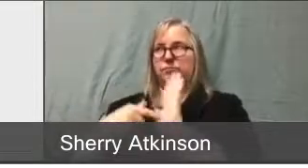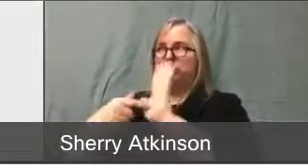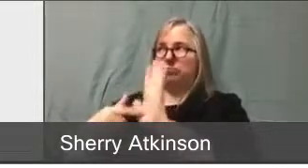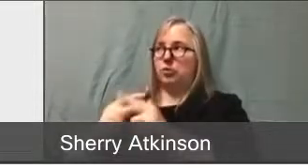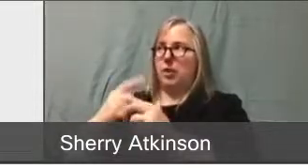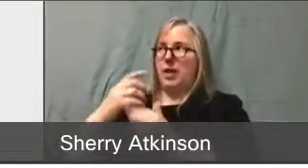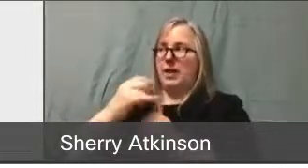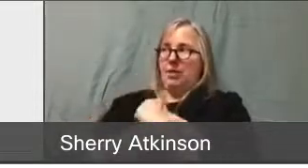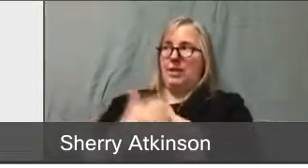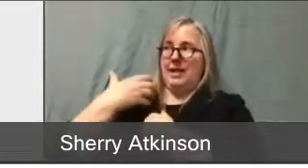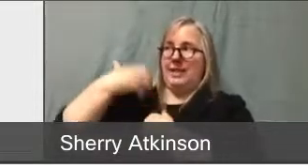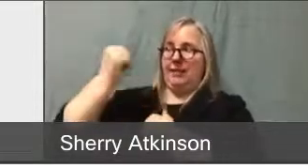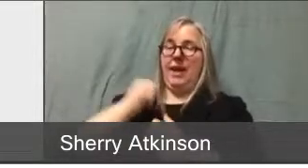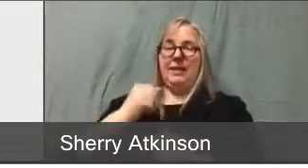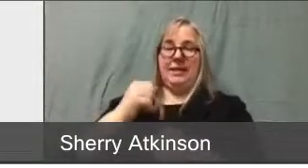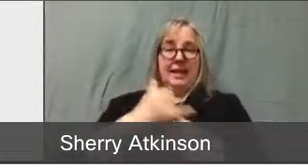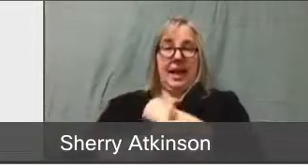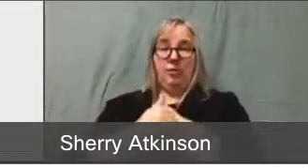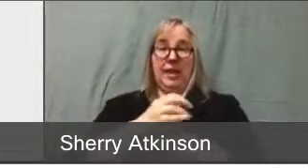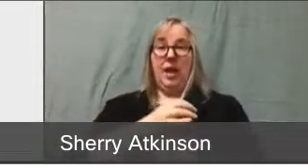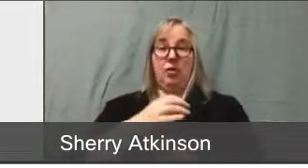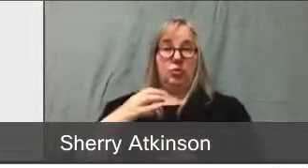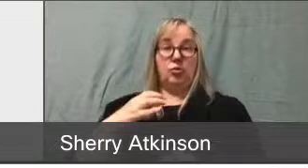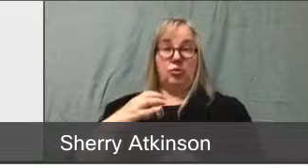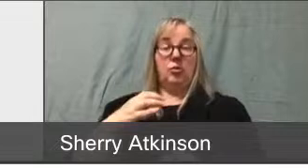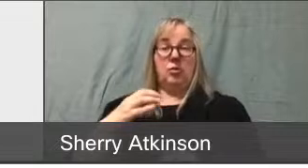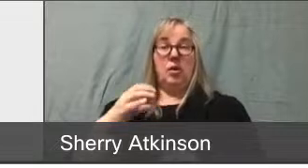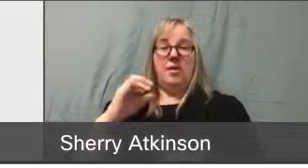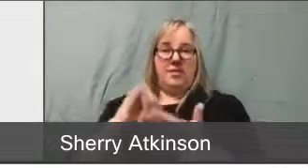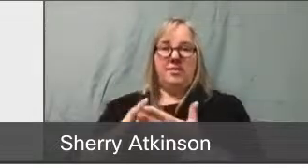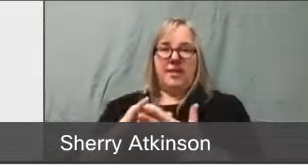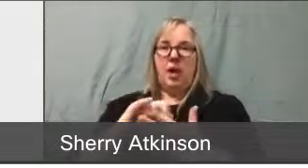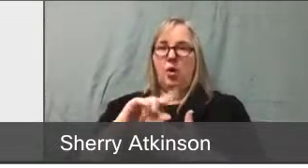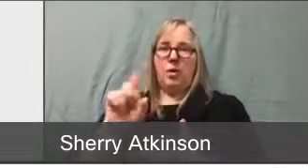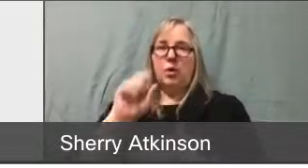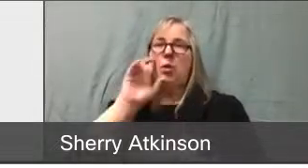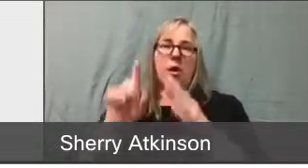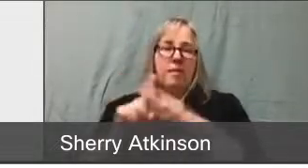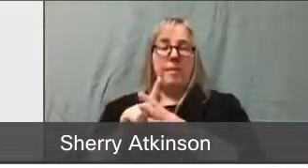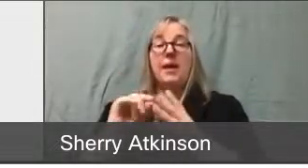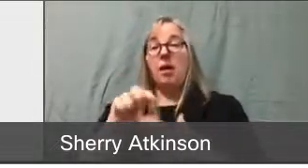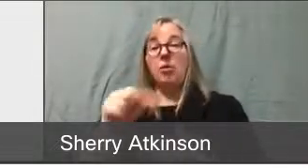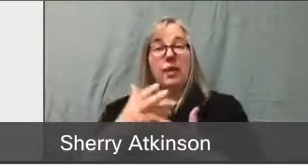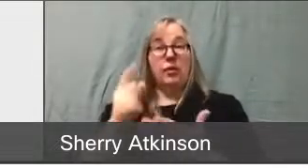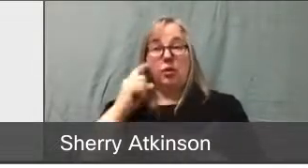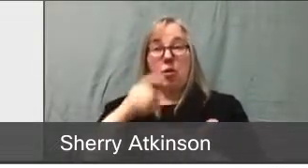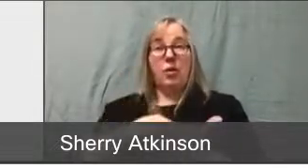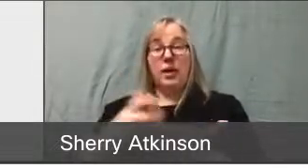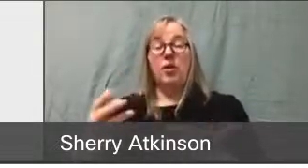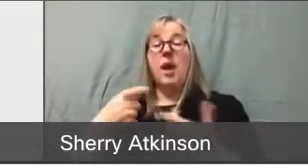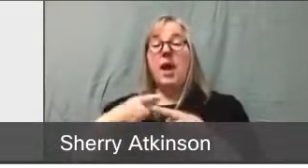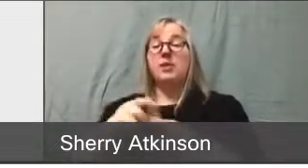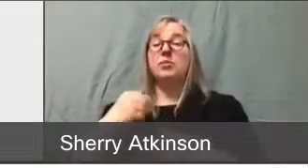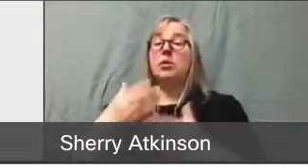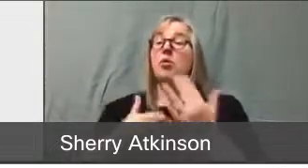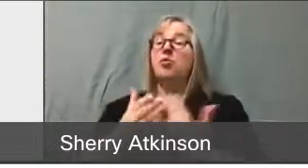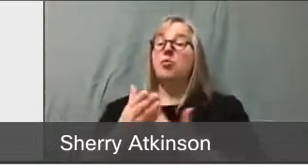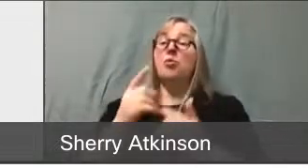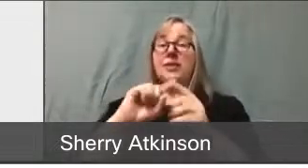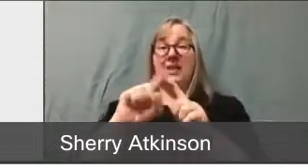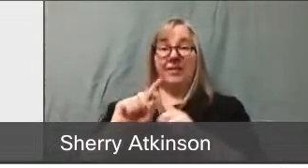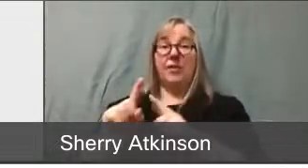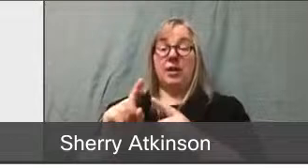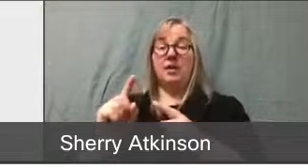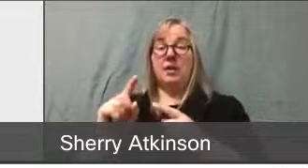council, if that question does come up. So, and the other thing to note here is as we go through the different elements for the